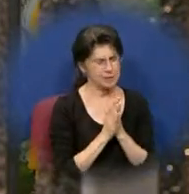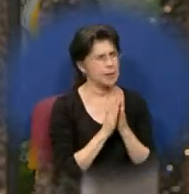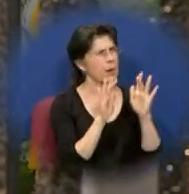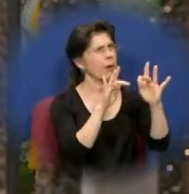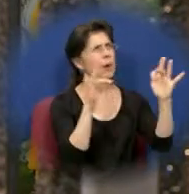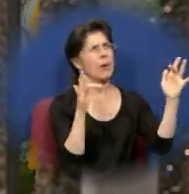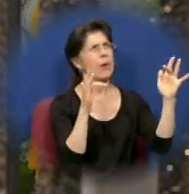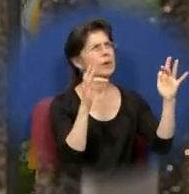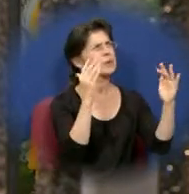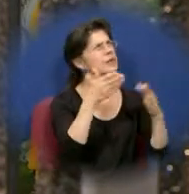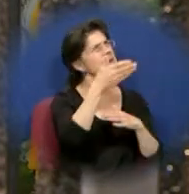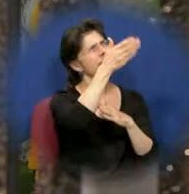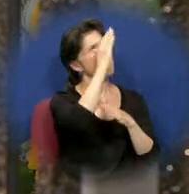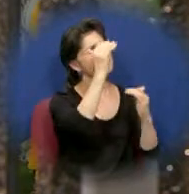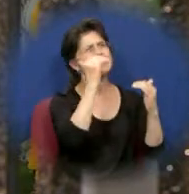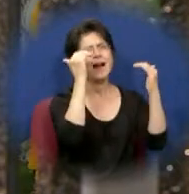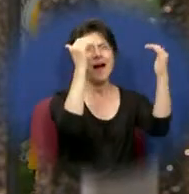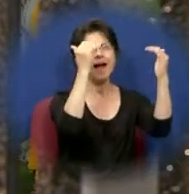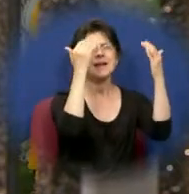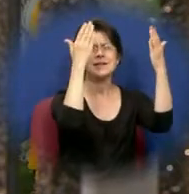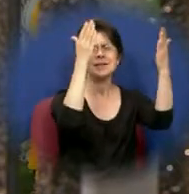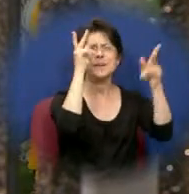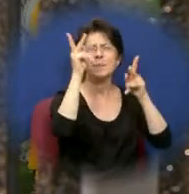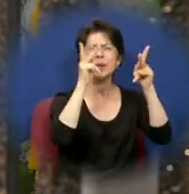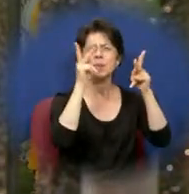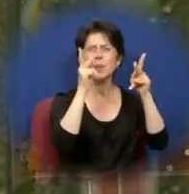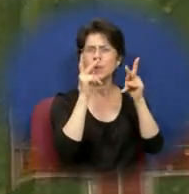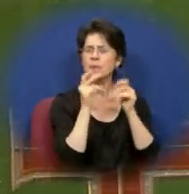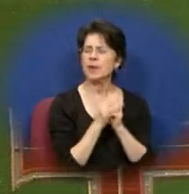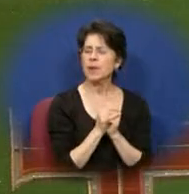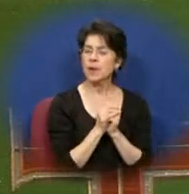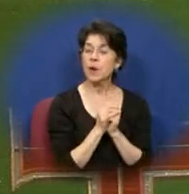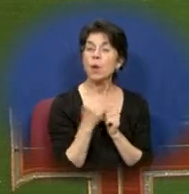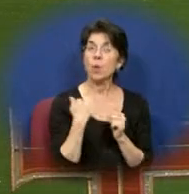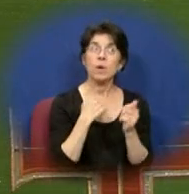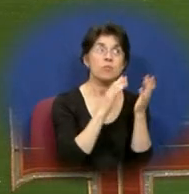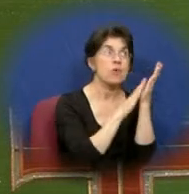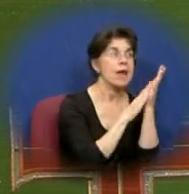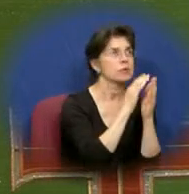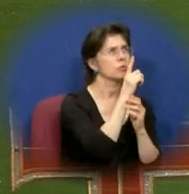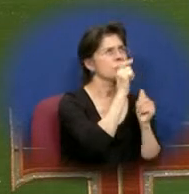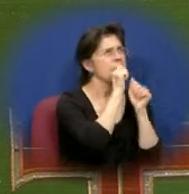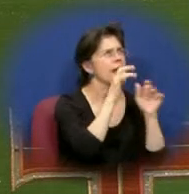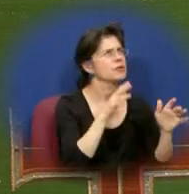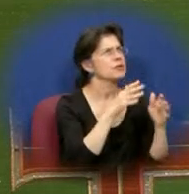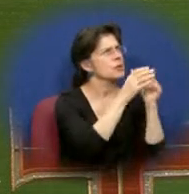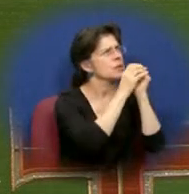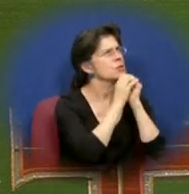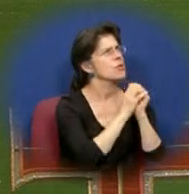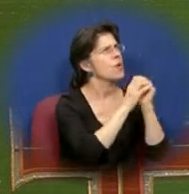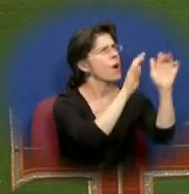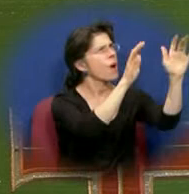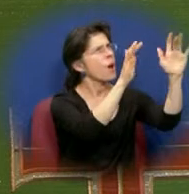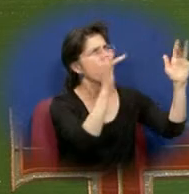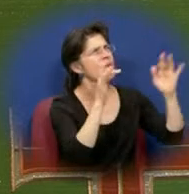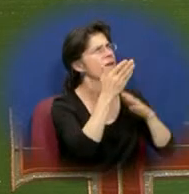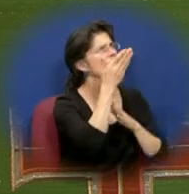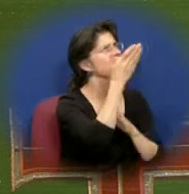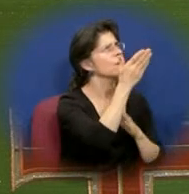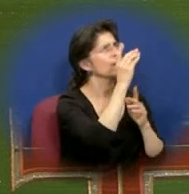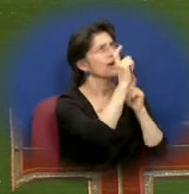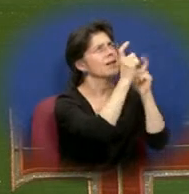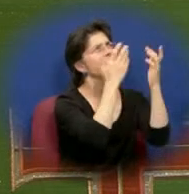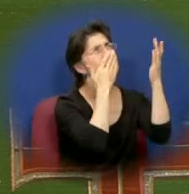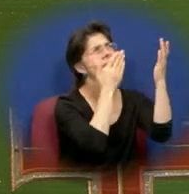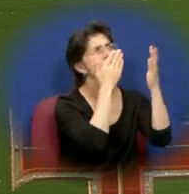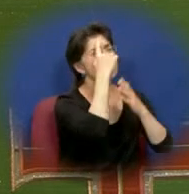peace to people of goodwill. We praise you, we bless you, we adore you, we glorify you, we give you thanks for your